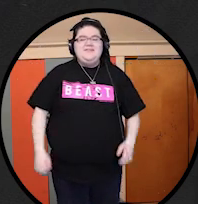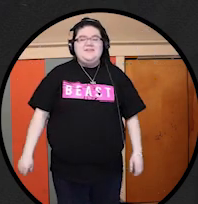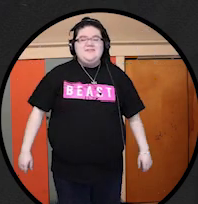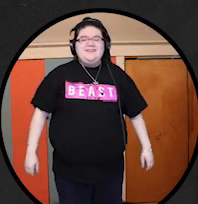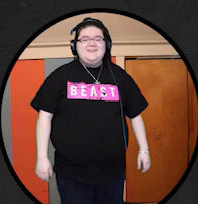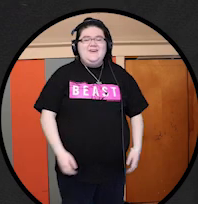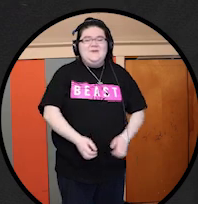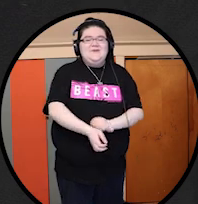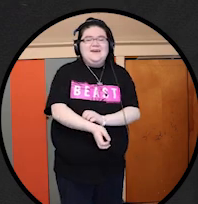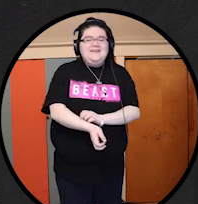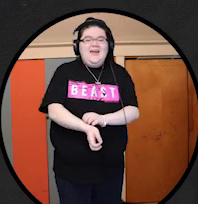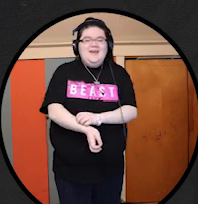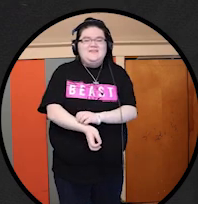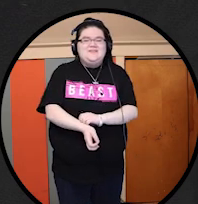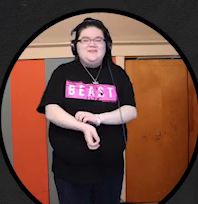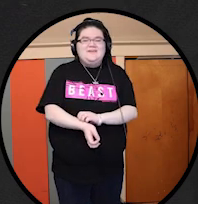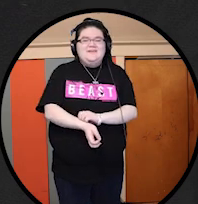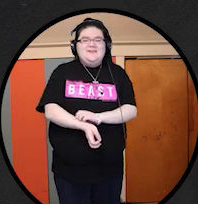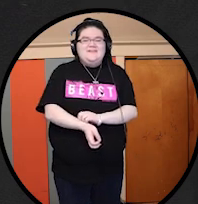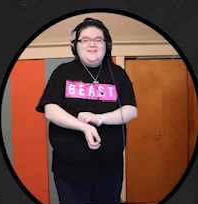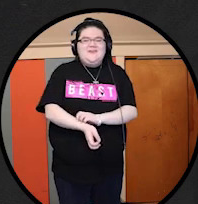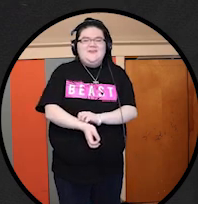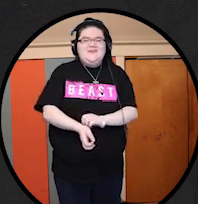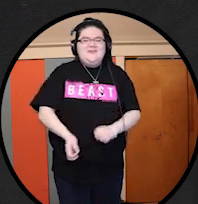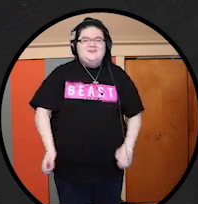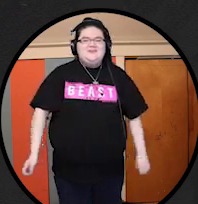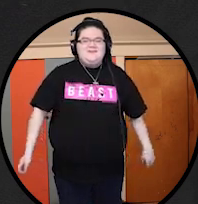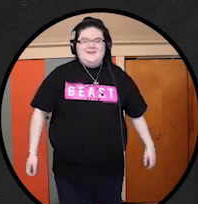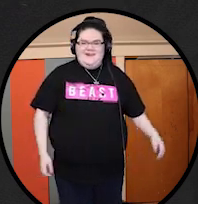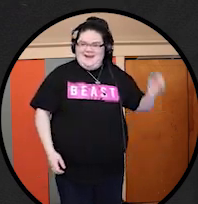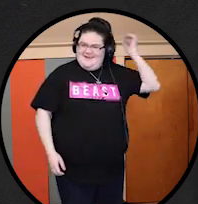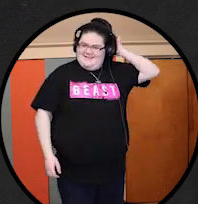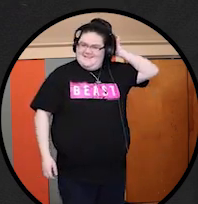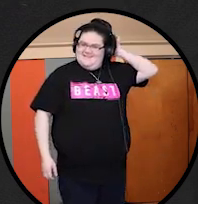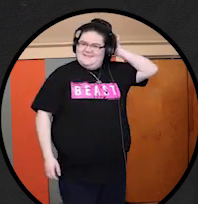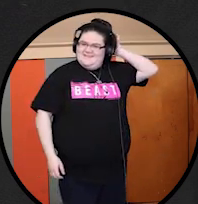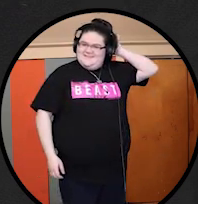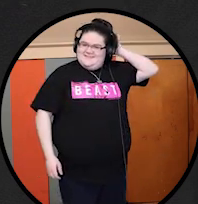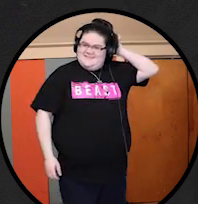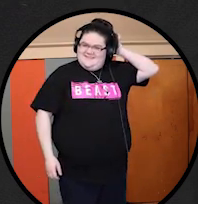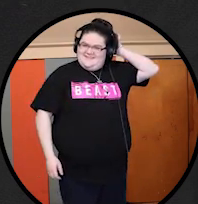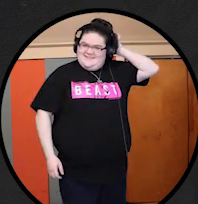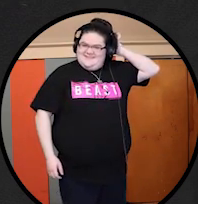Oh, fuck this game! Dude, yes, this one!